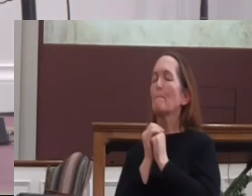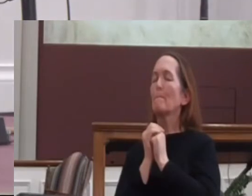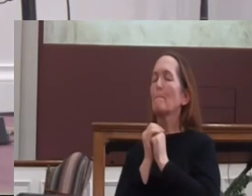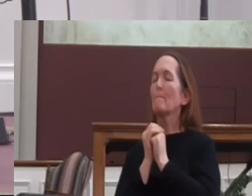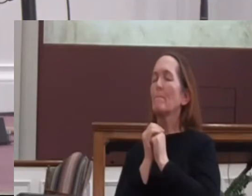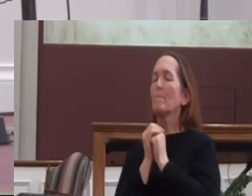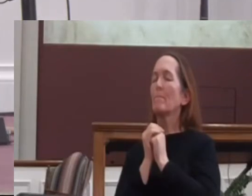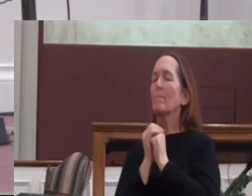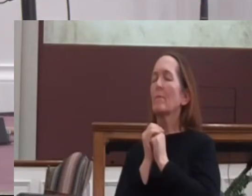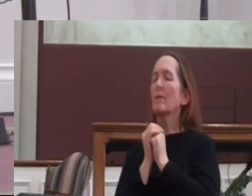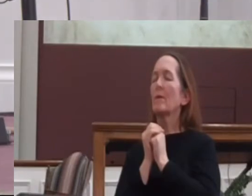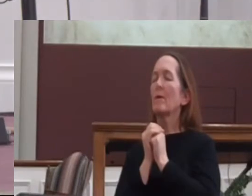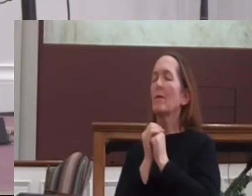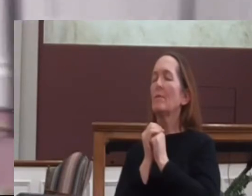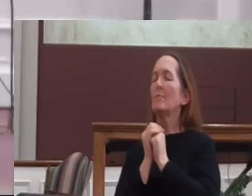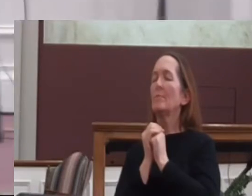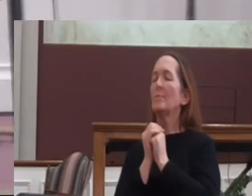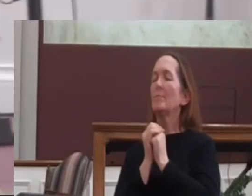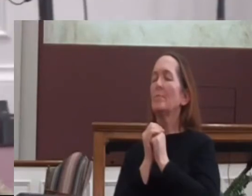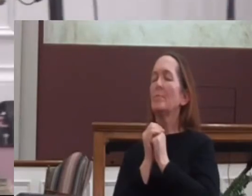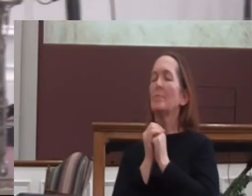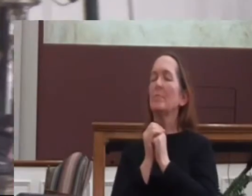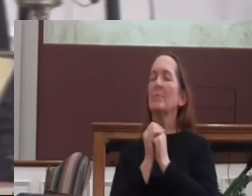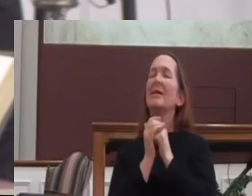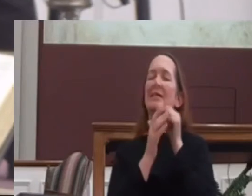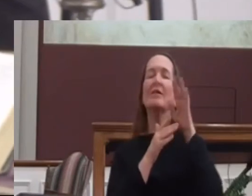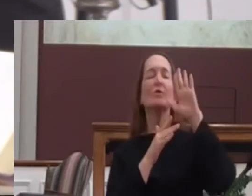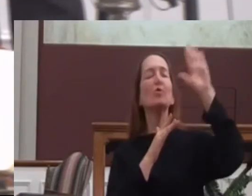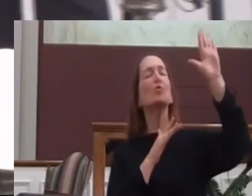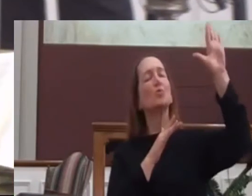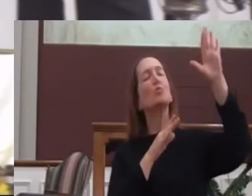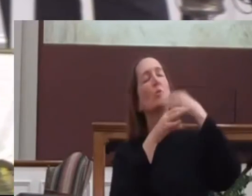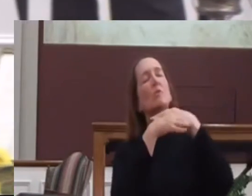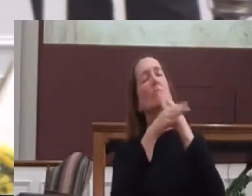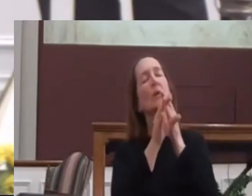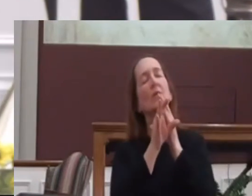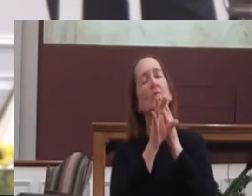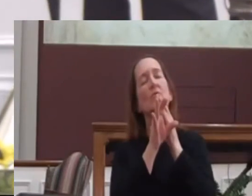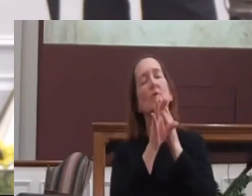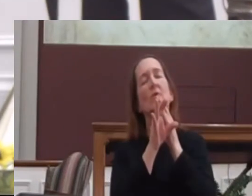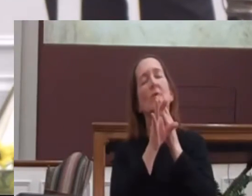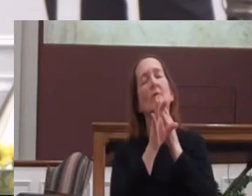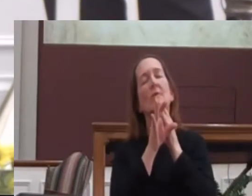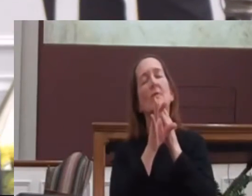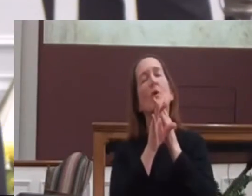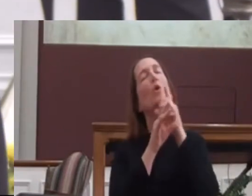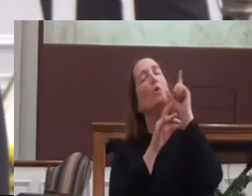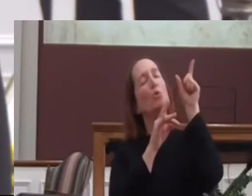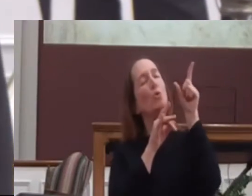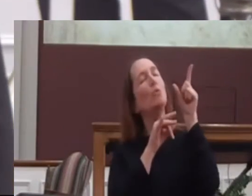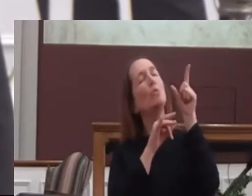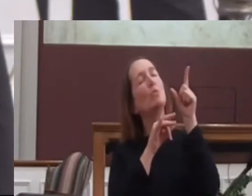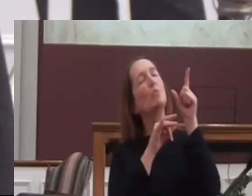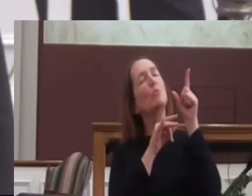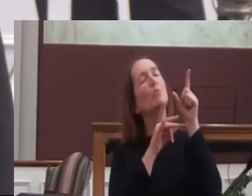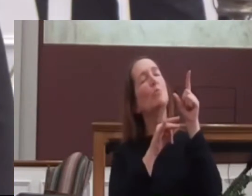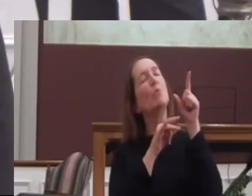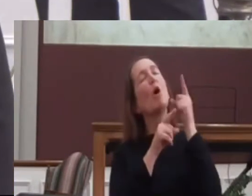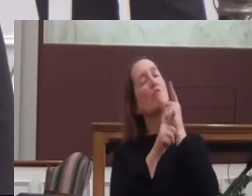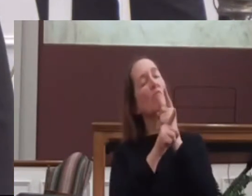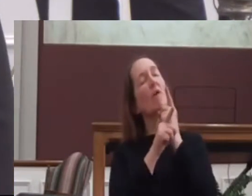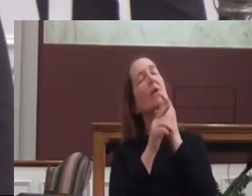But things have changed. Nothing has changed. There's nothing new under the sun. This is Your creation,